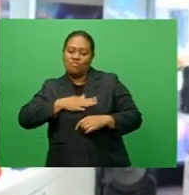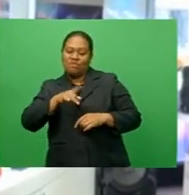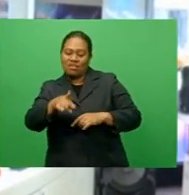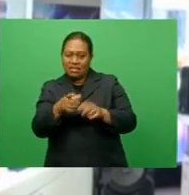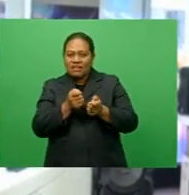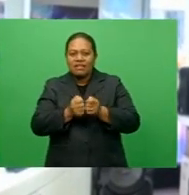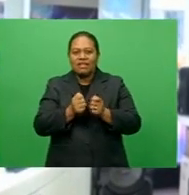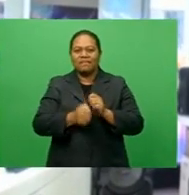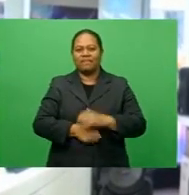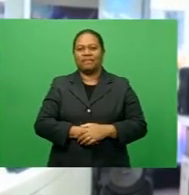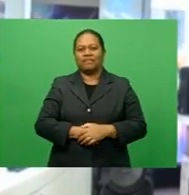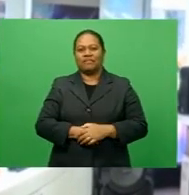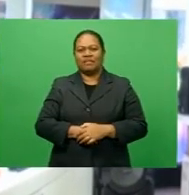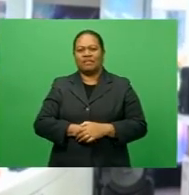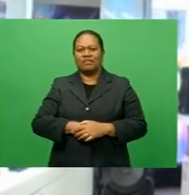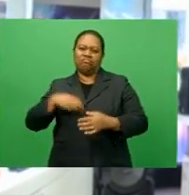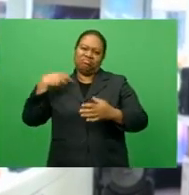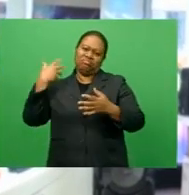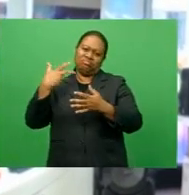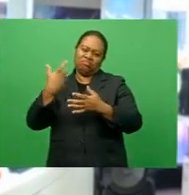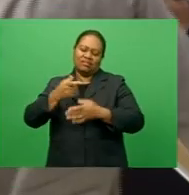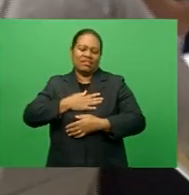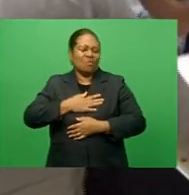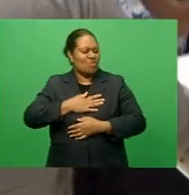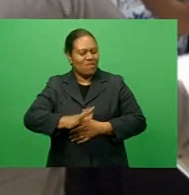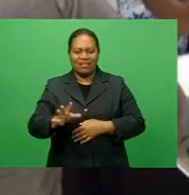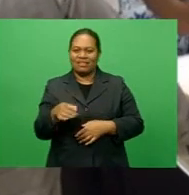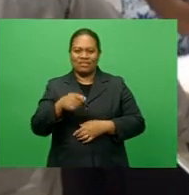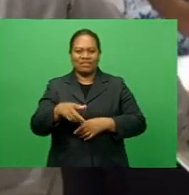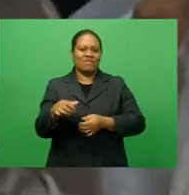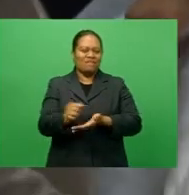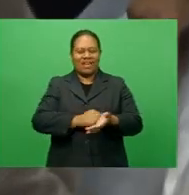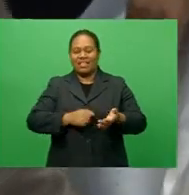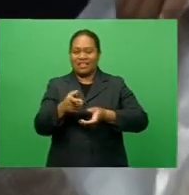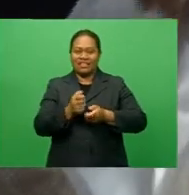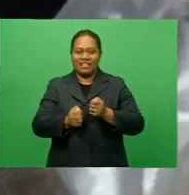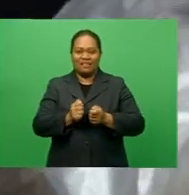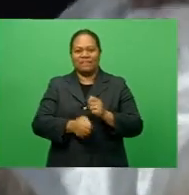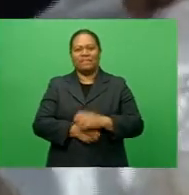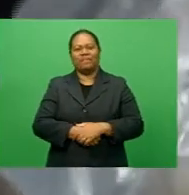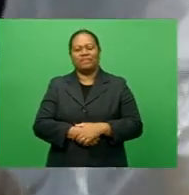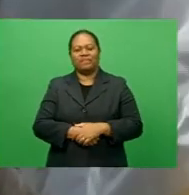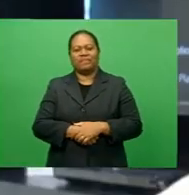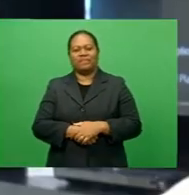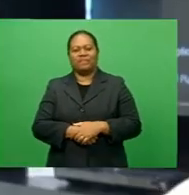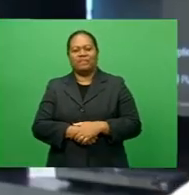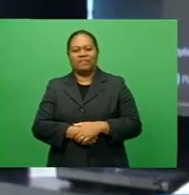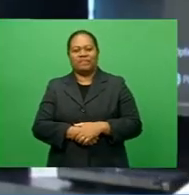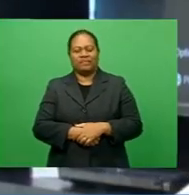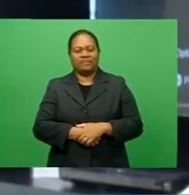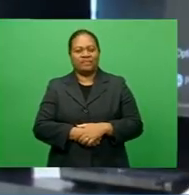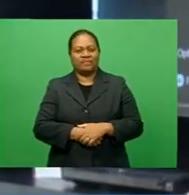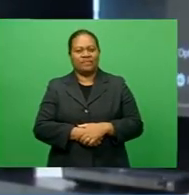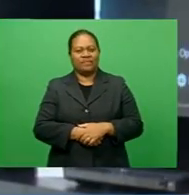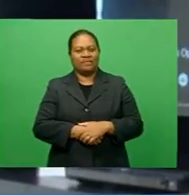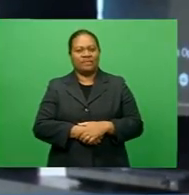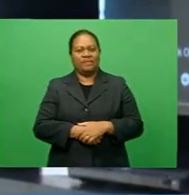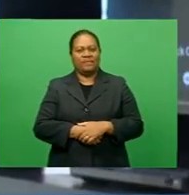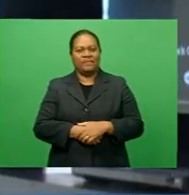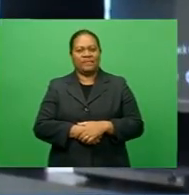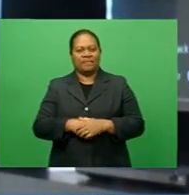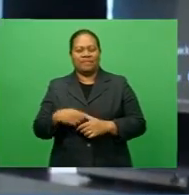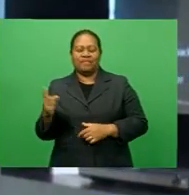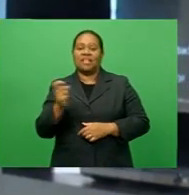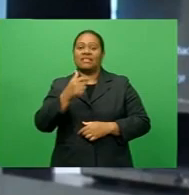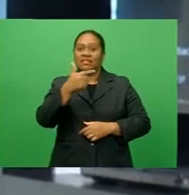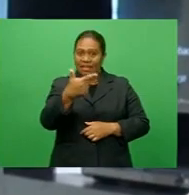been planning to buy this for many months. For Pranil Prakash, the wait was worth it. In line, I came 7